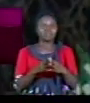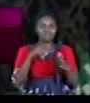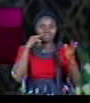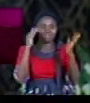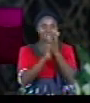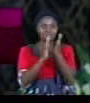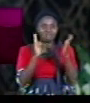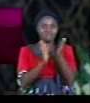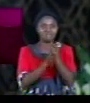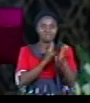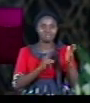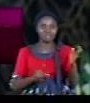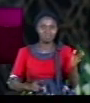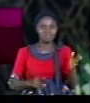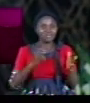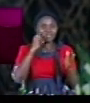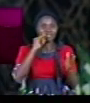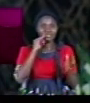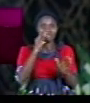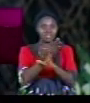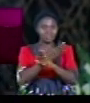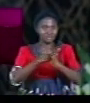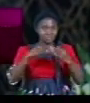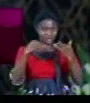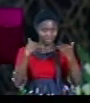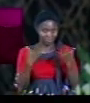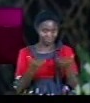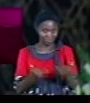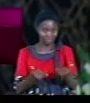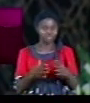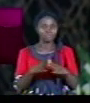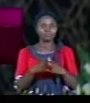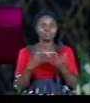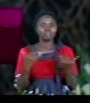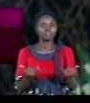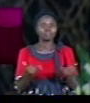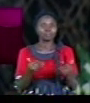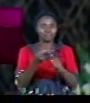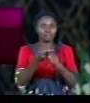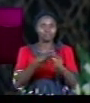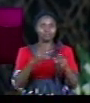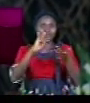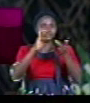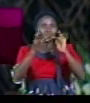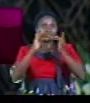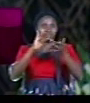free. Now to social media.